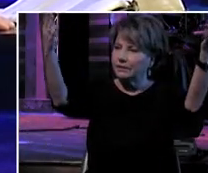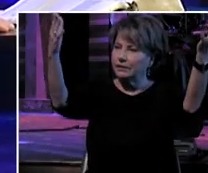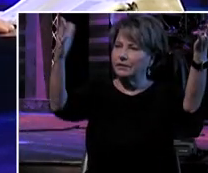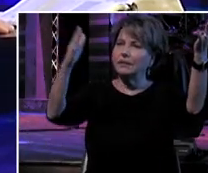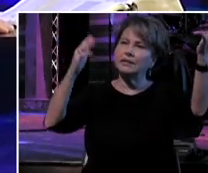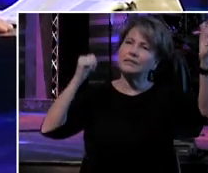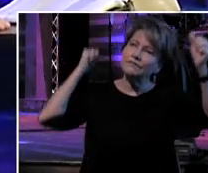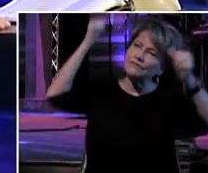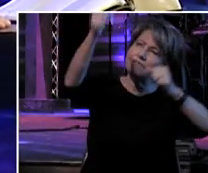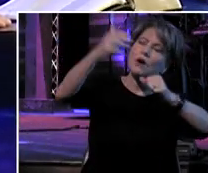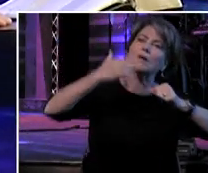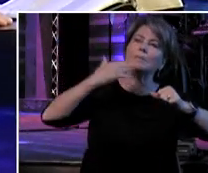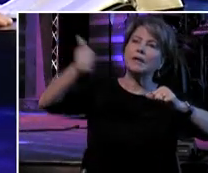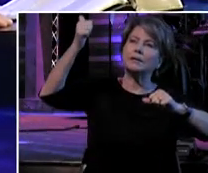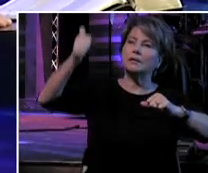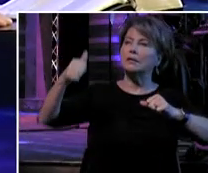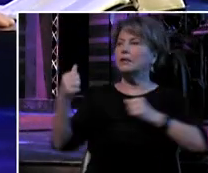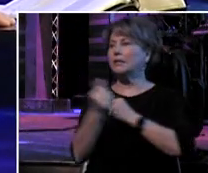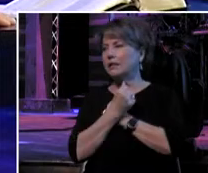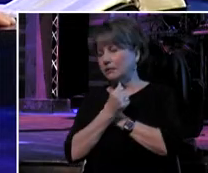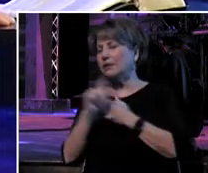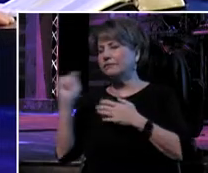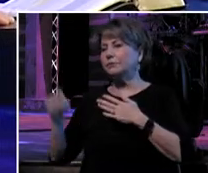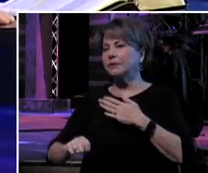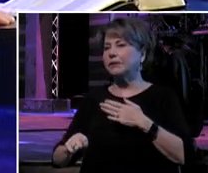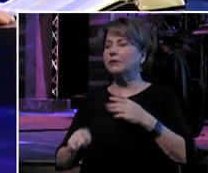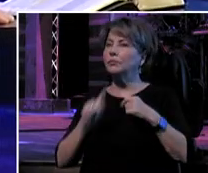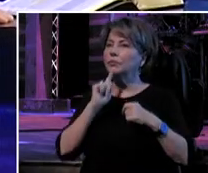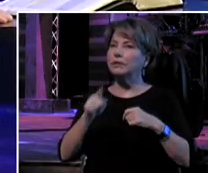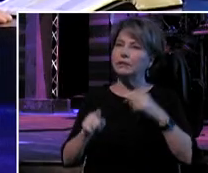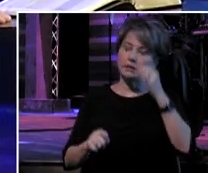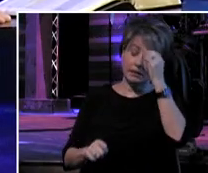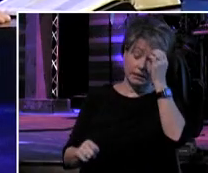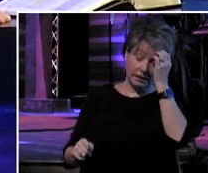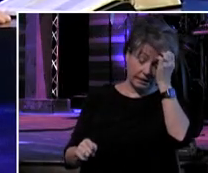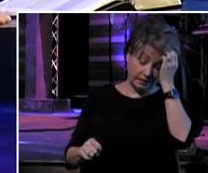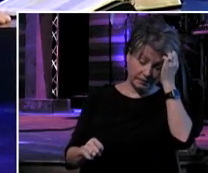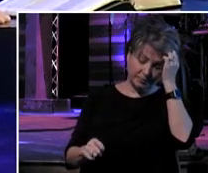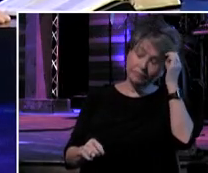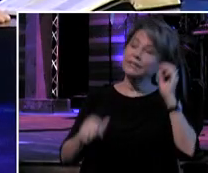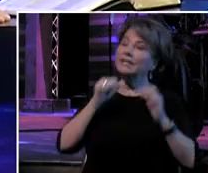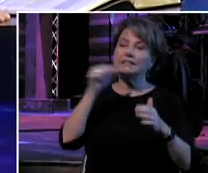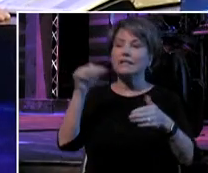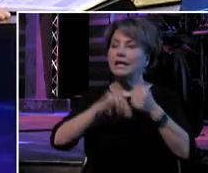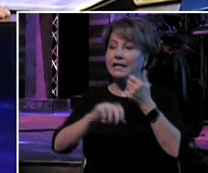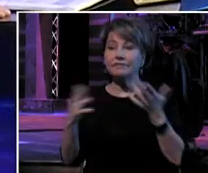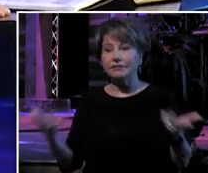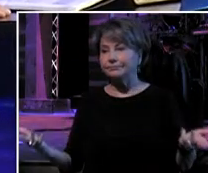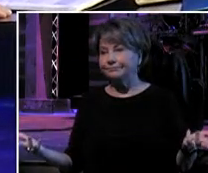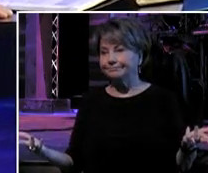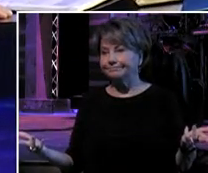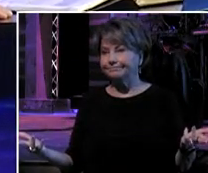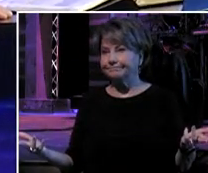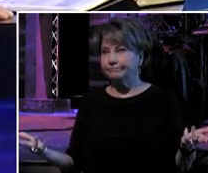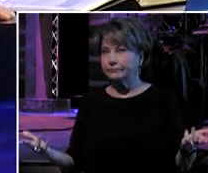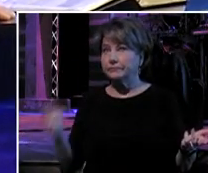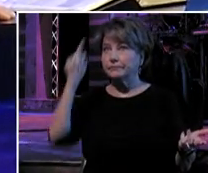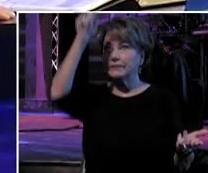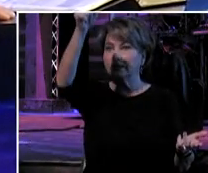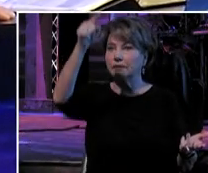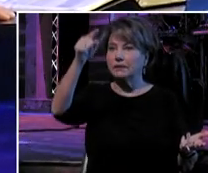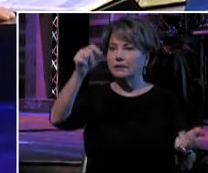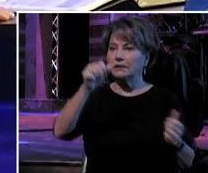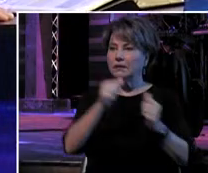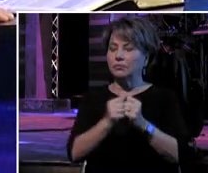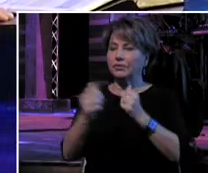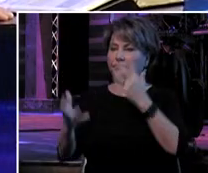No hit on Topeka either. I love this place, okay? It's just not heaven. I'm sorry. Okay? With the fire last night, it was